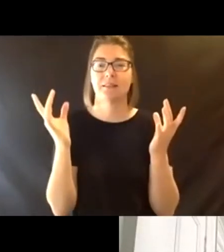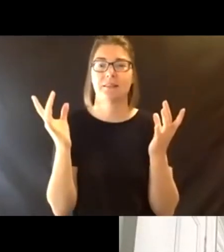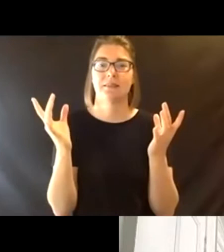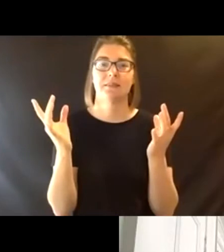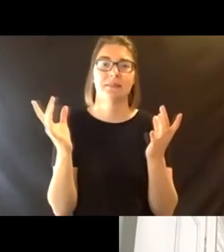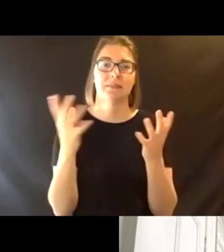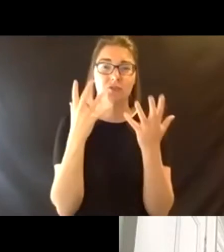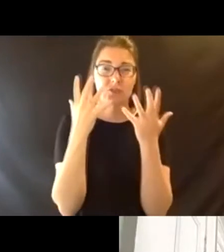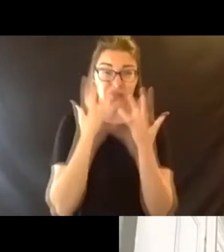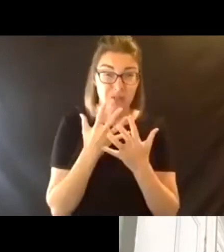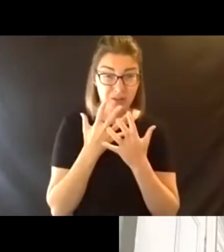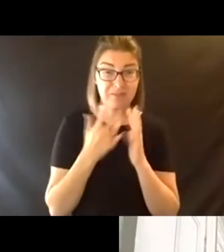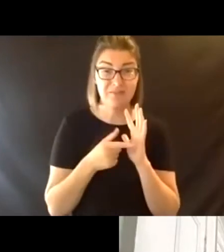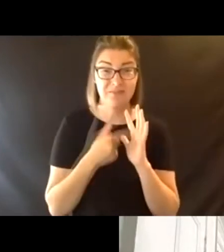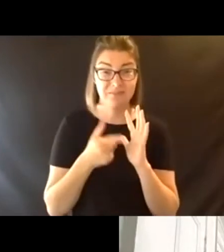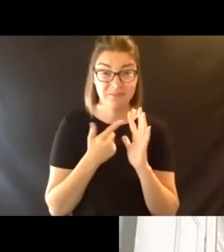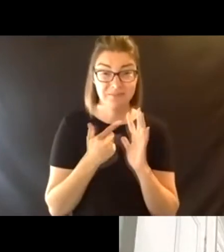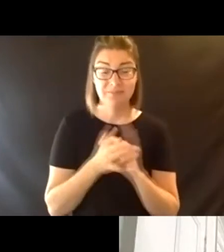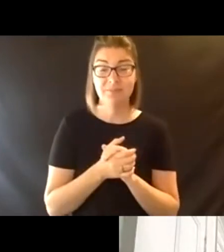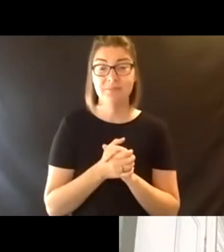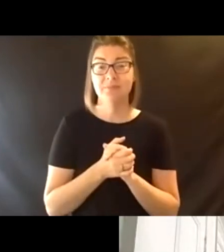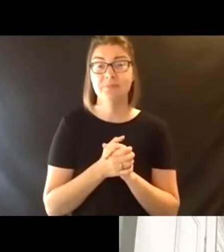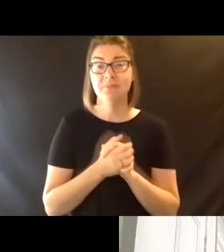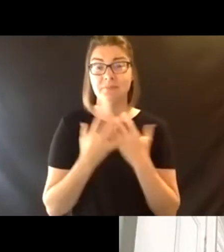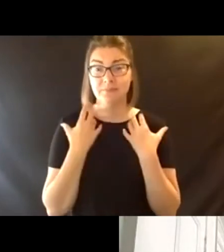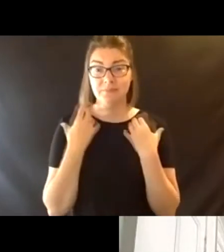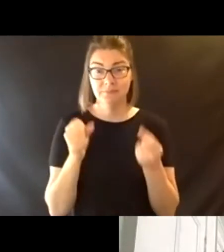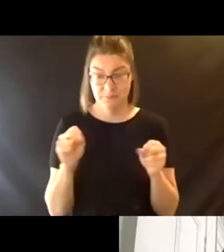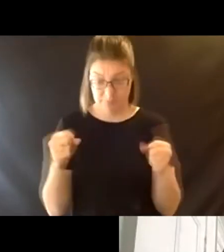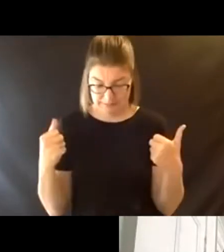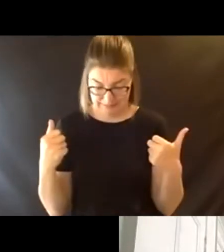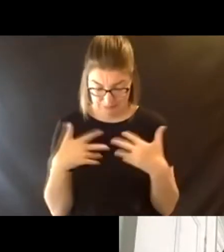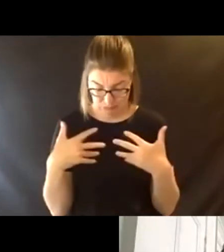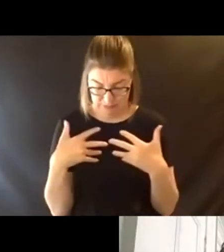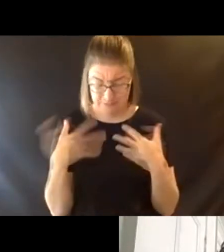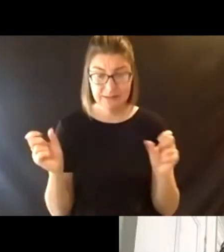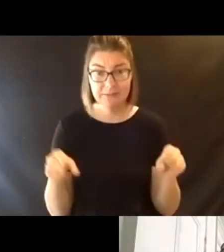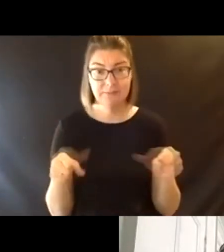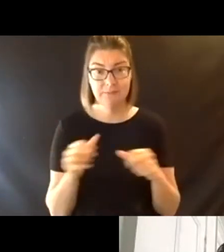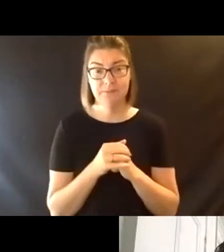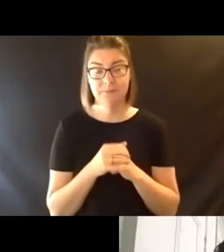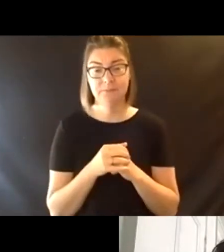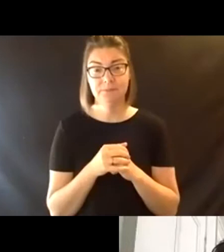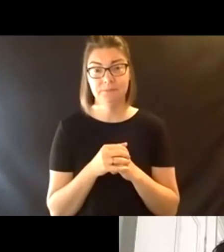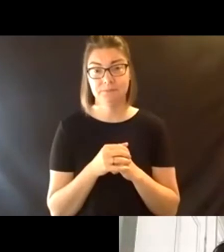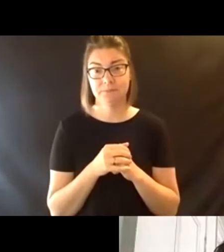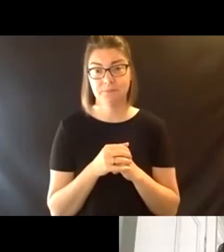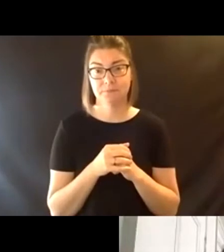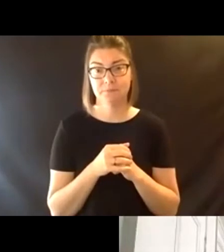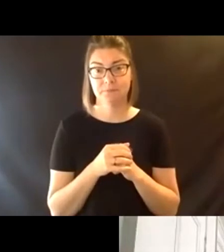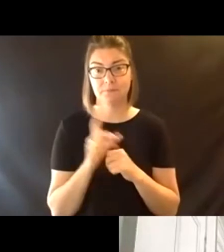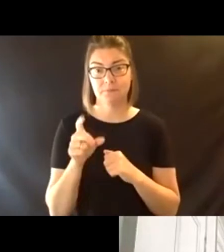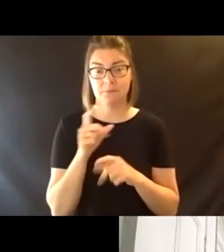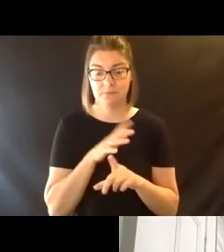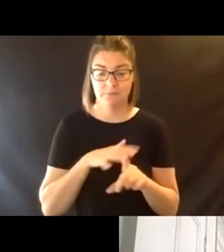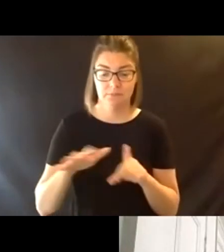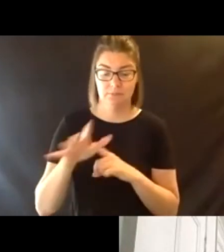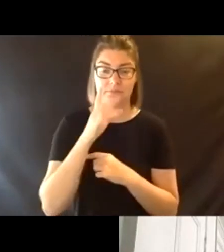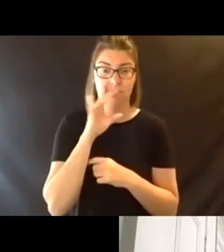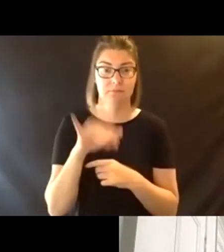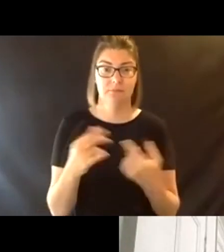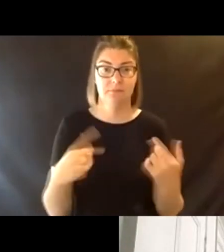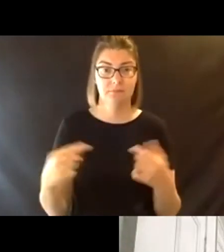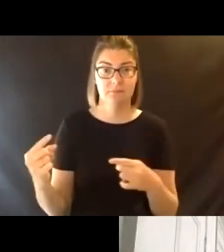it's dark sometimes. Healing can be scary. And we need to create space for that.